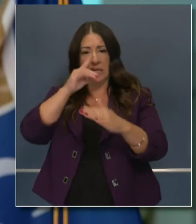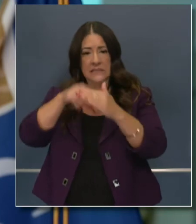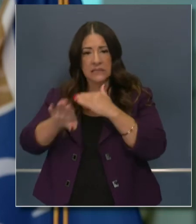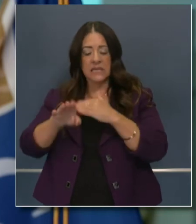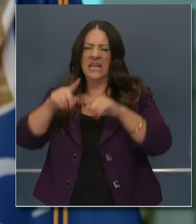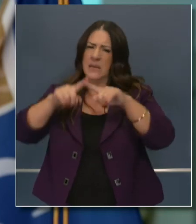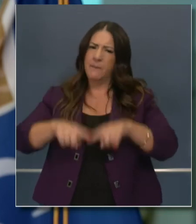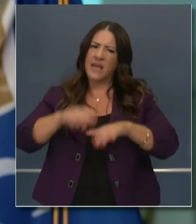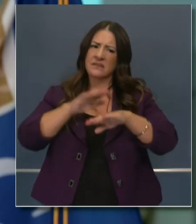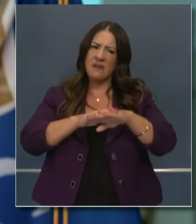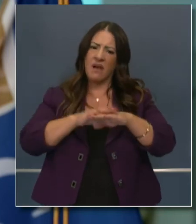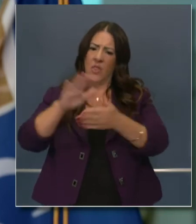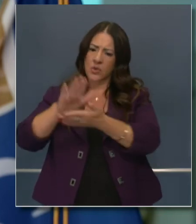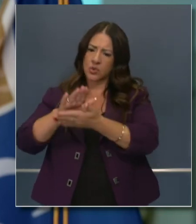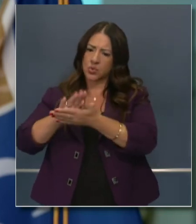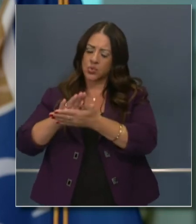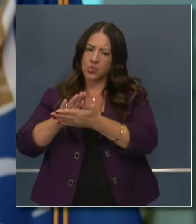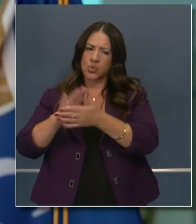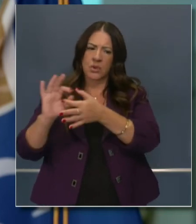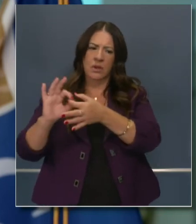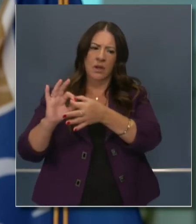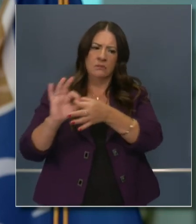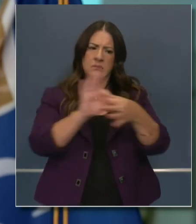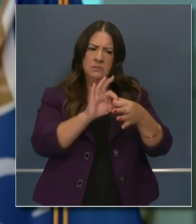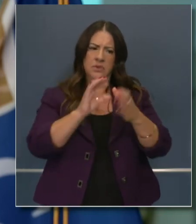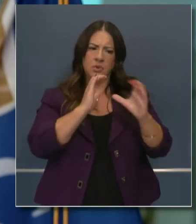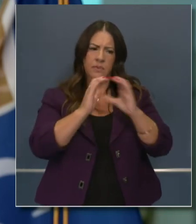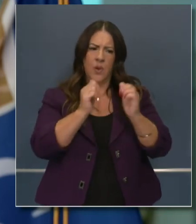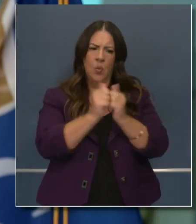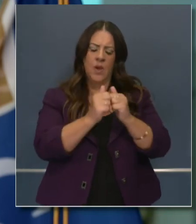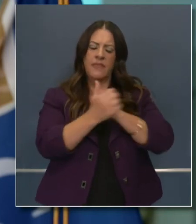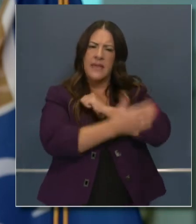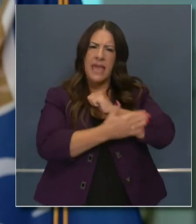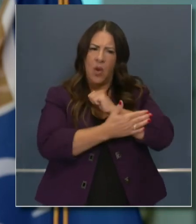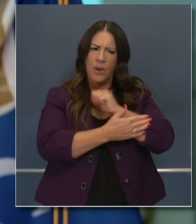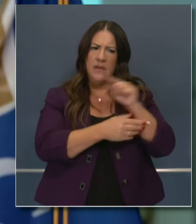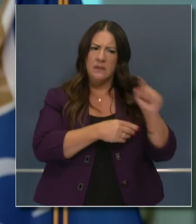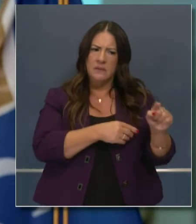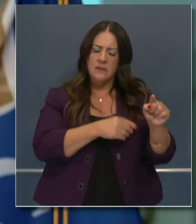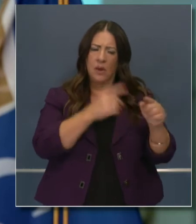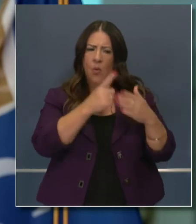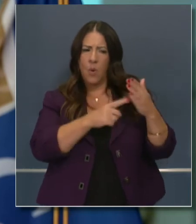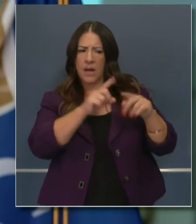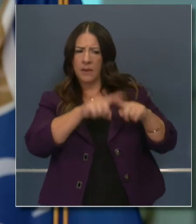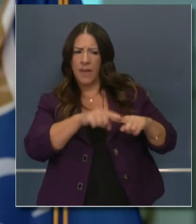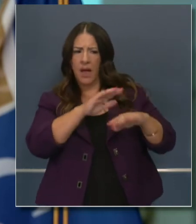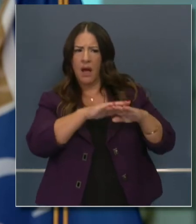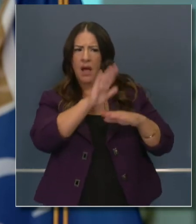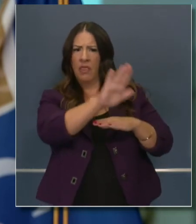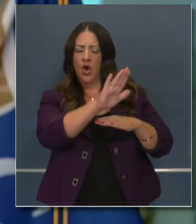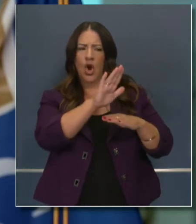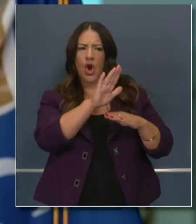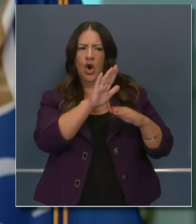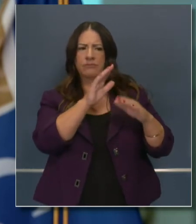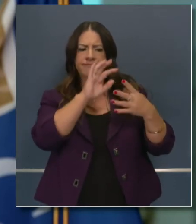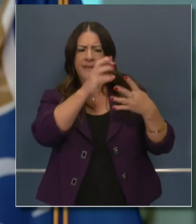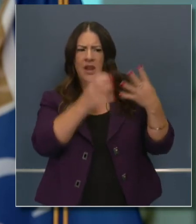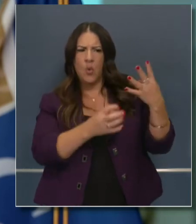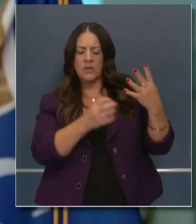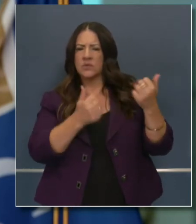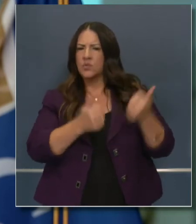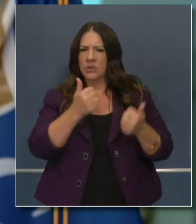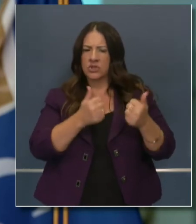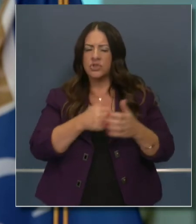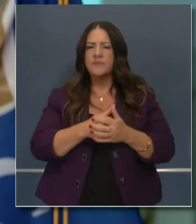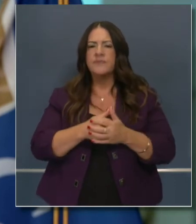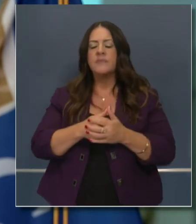county. There are hundreds of schools, I think north of 600 the last I checked, though I'll happily update you on that number, that have received